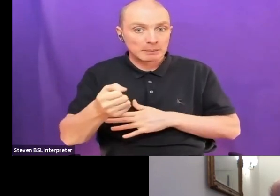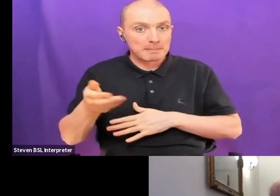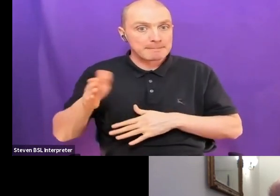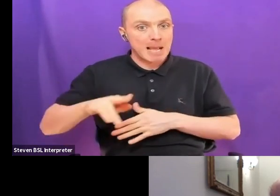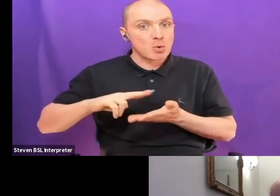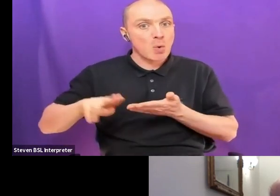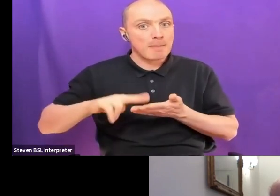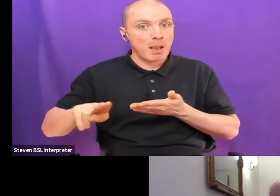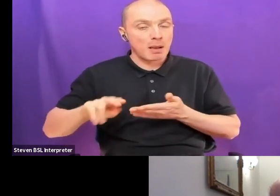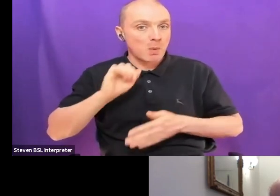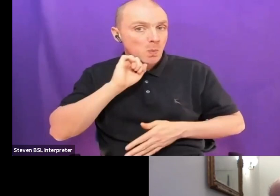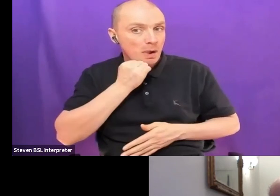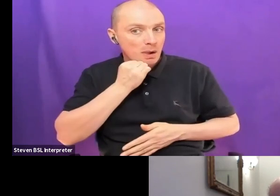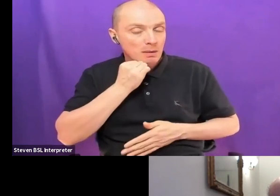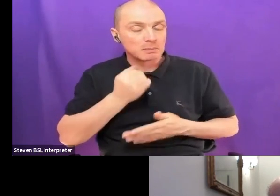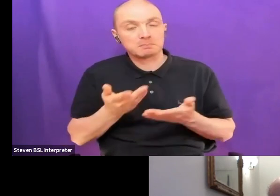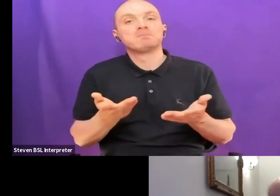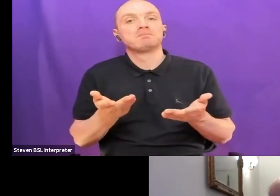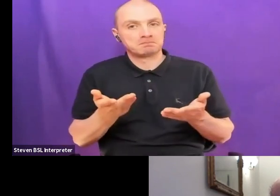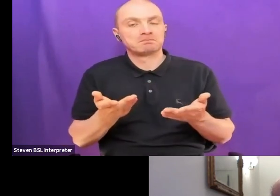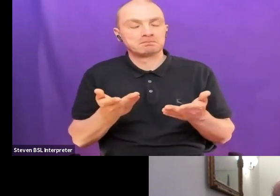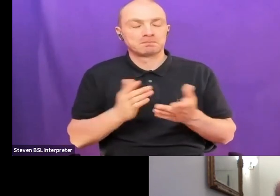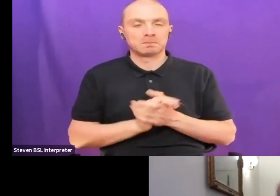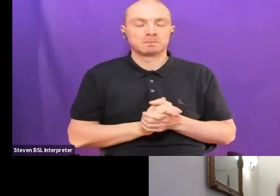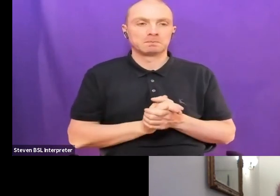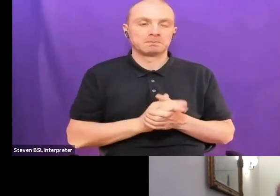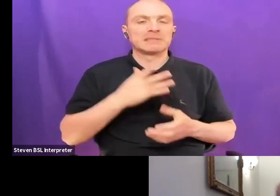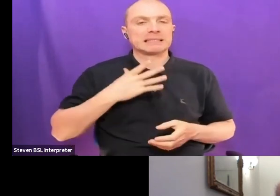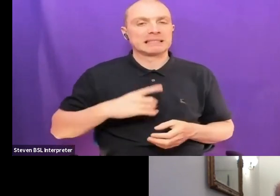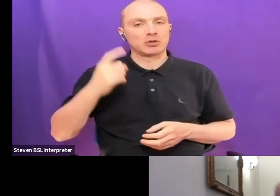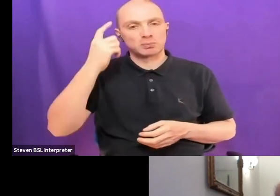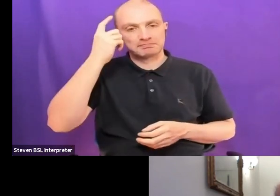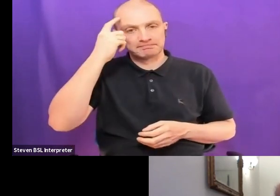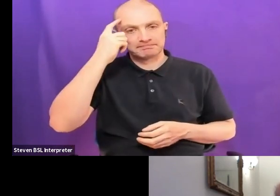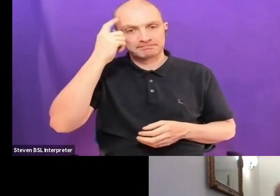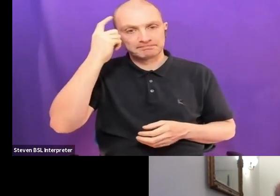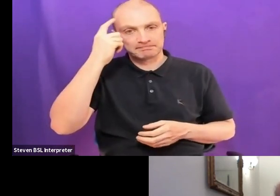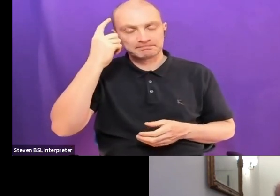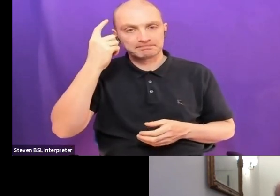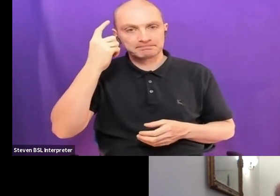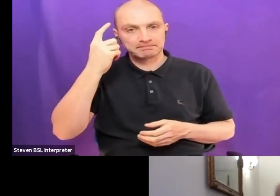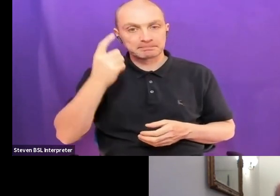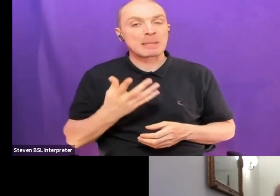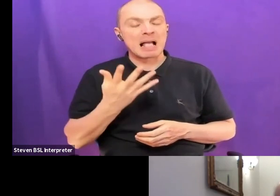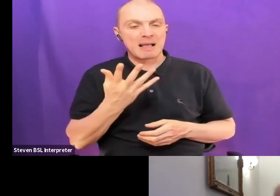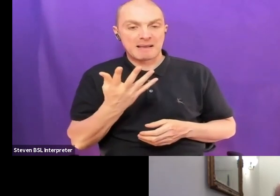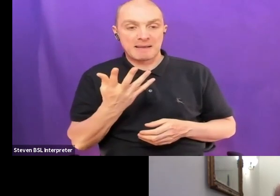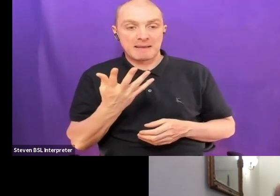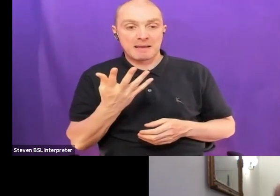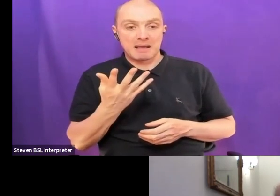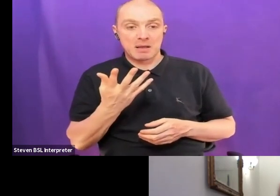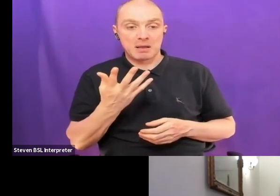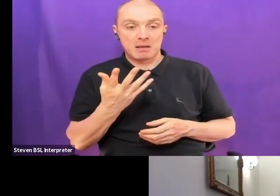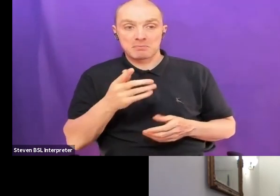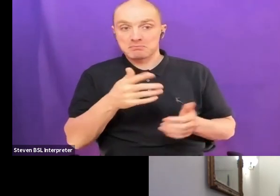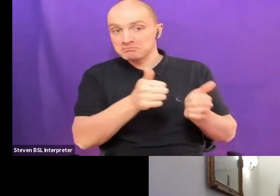So finally, I think there are some questions about, even if we all agree that this is a great idea,